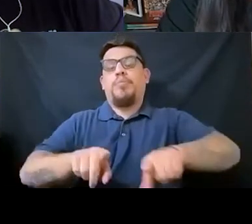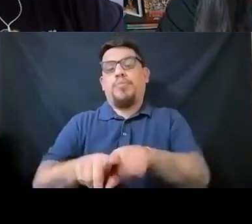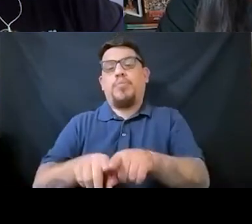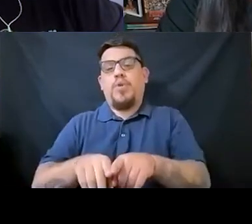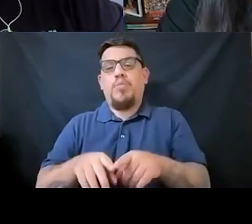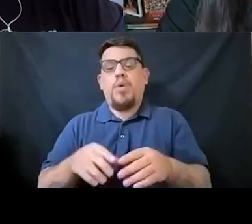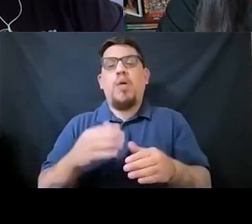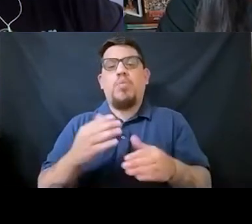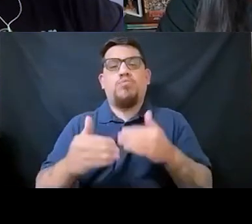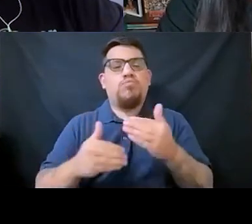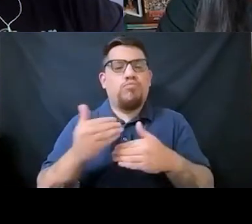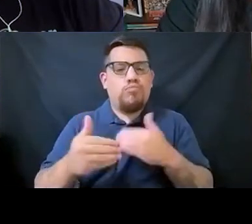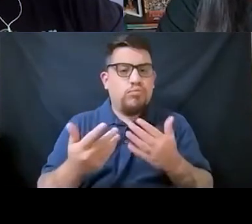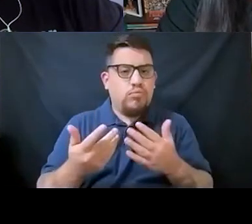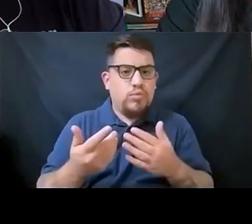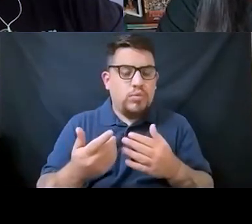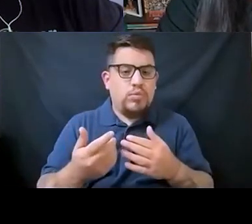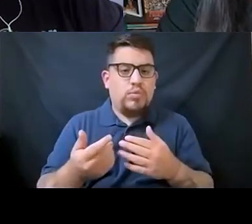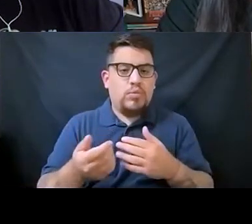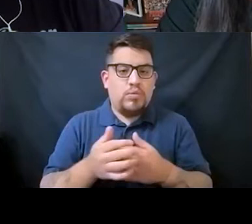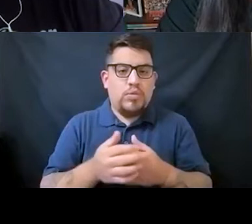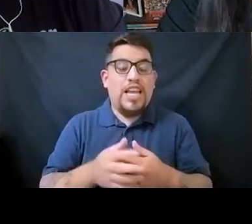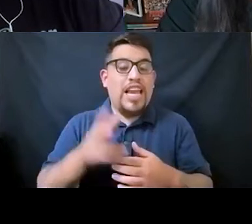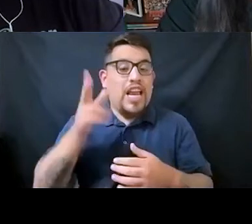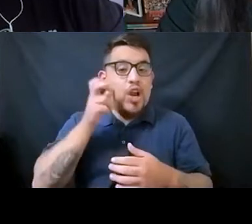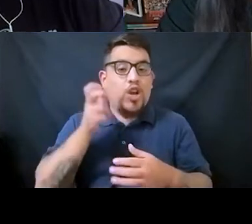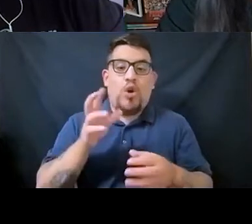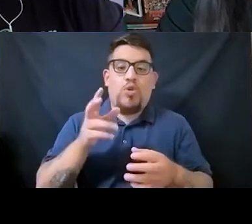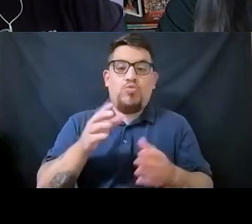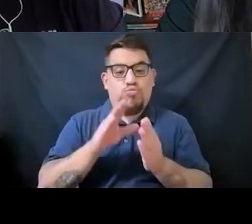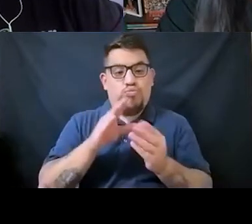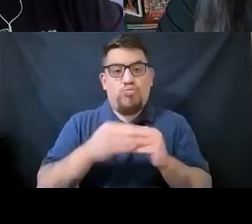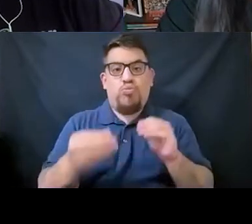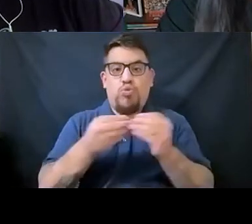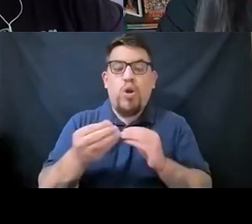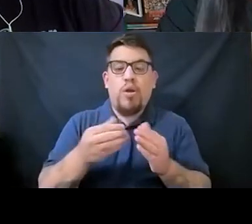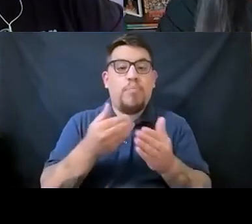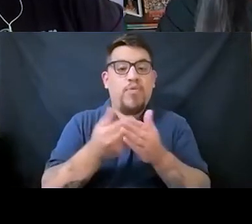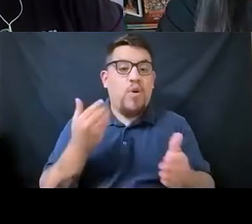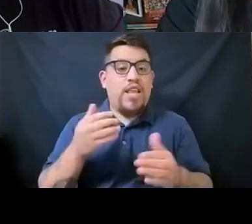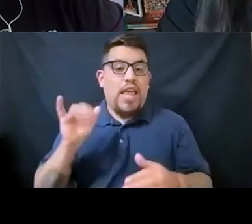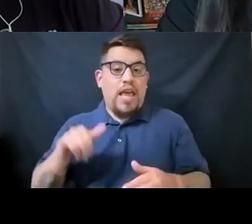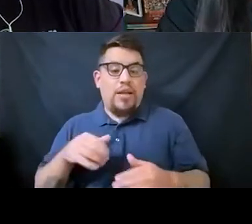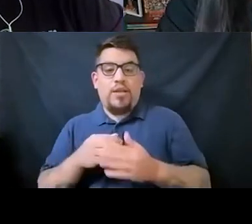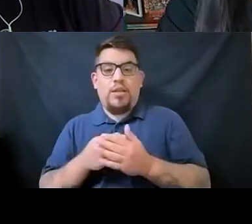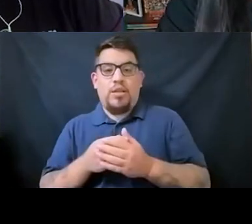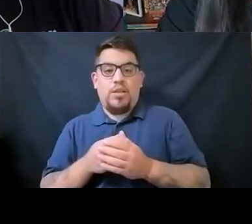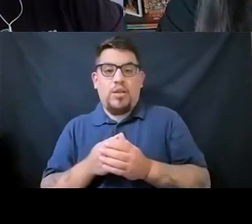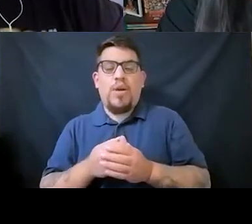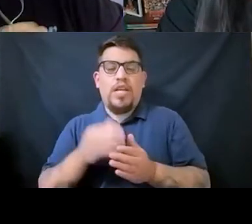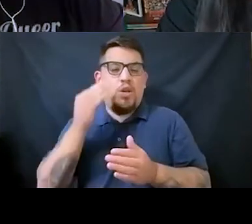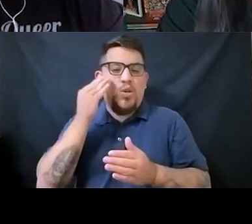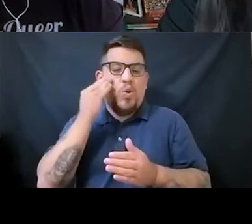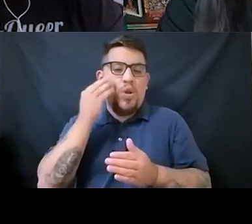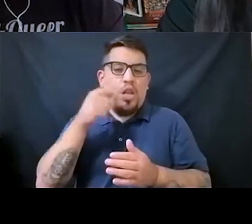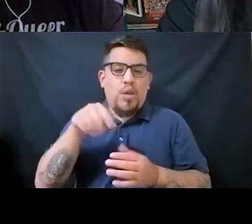move us pretty soon into hearing y'all and your work from the book. But before we do that, we're going to get to know you a little bit